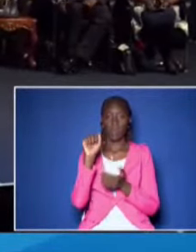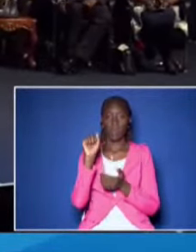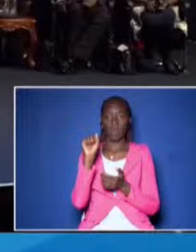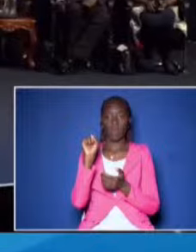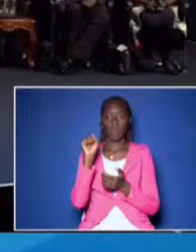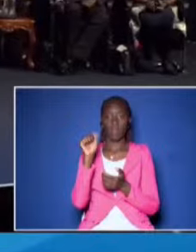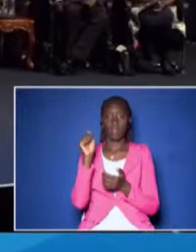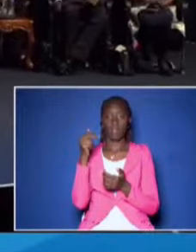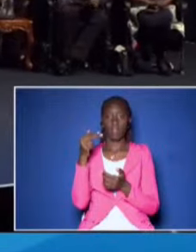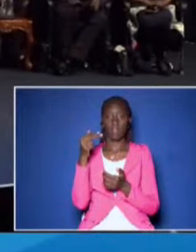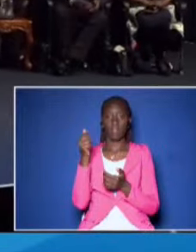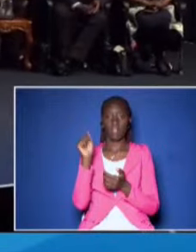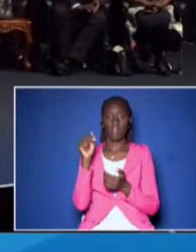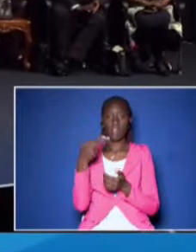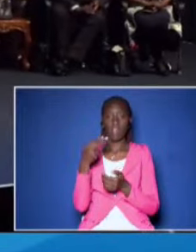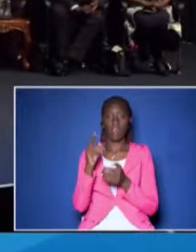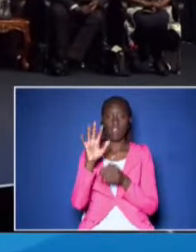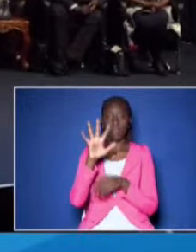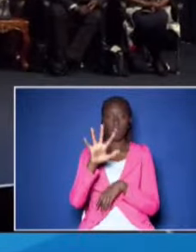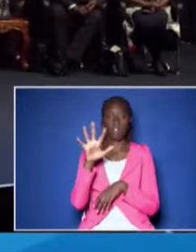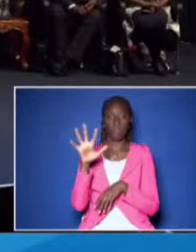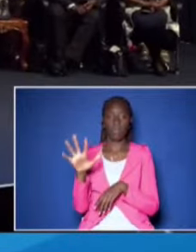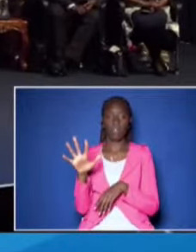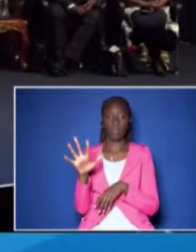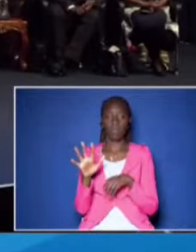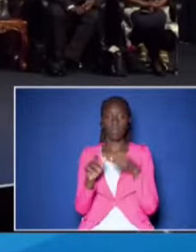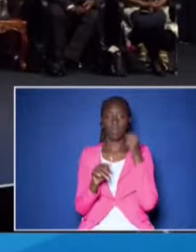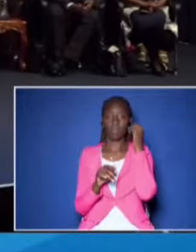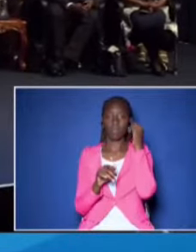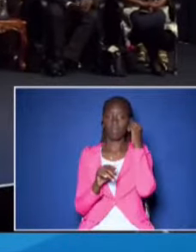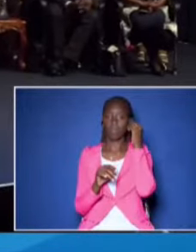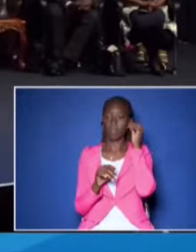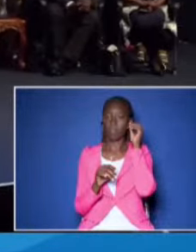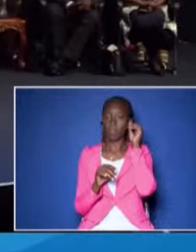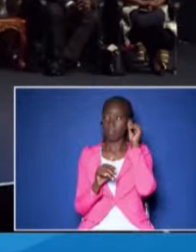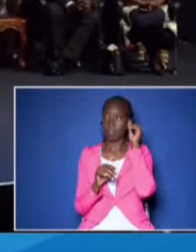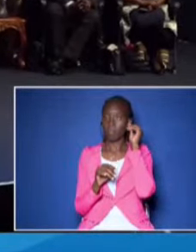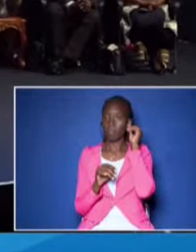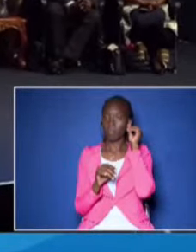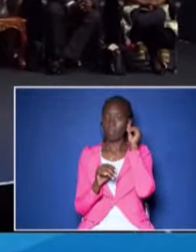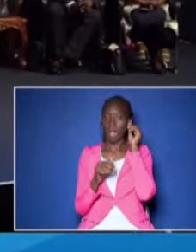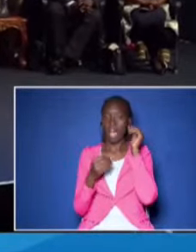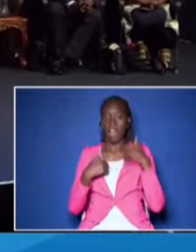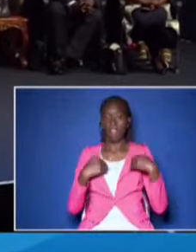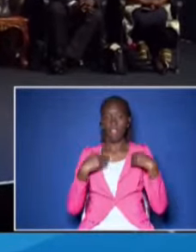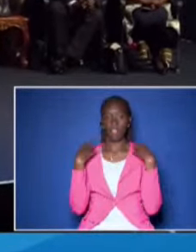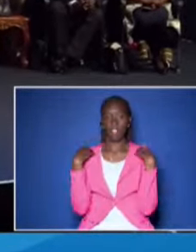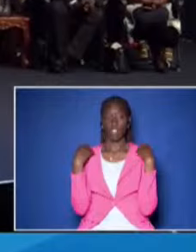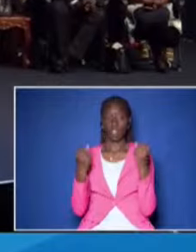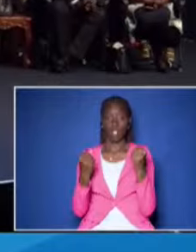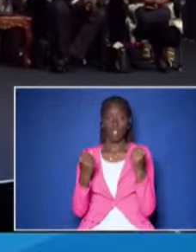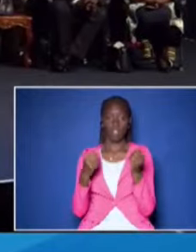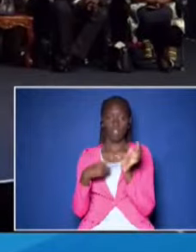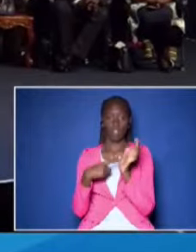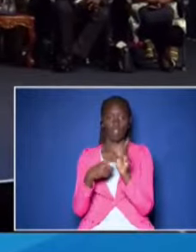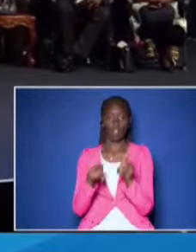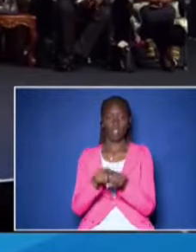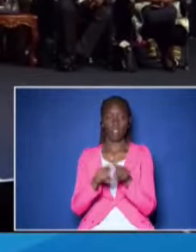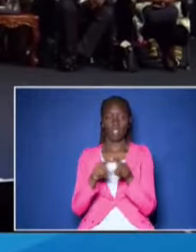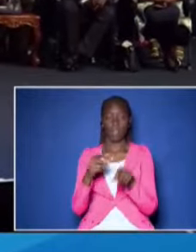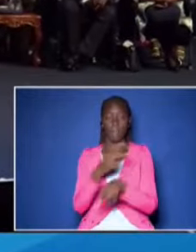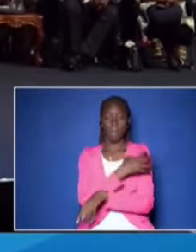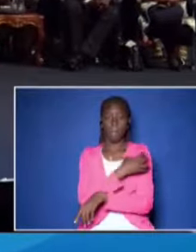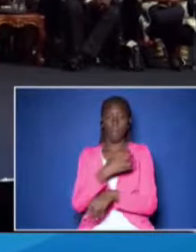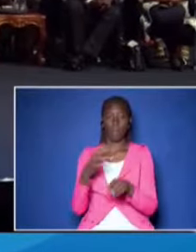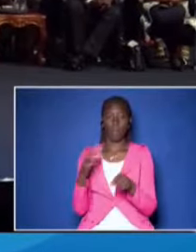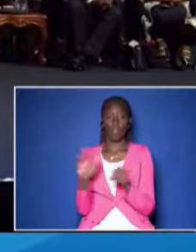55 verse 11 it's powerful powerful